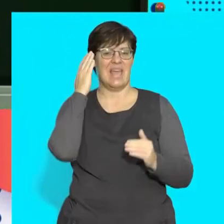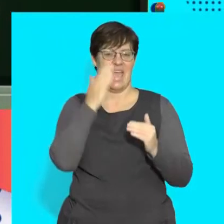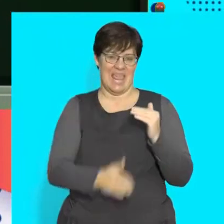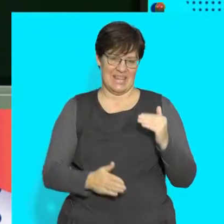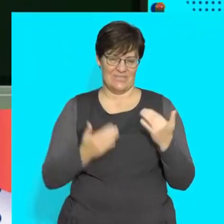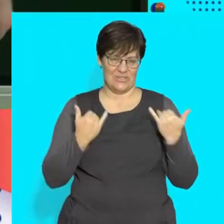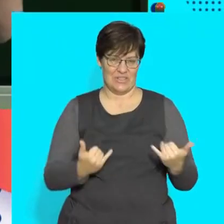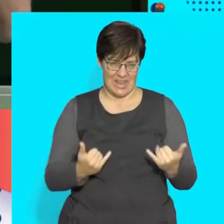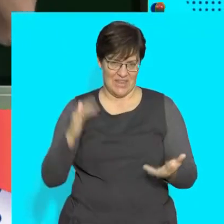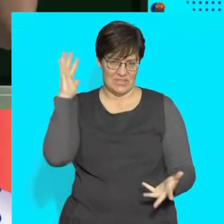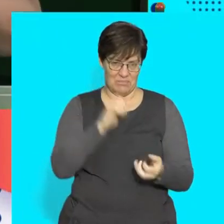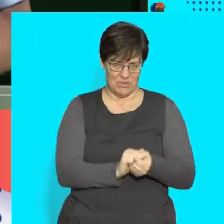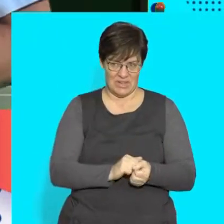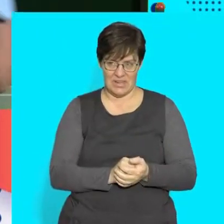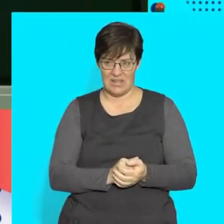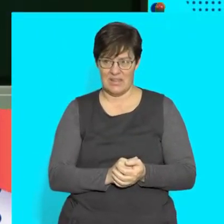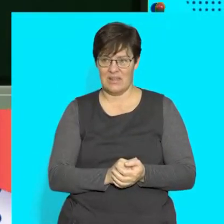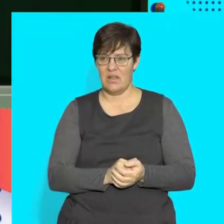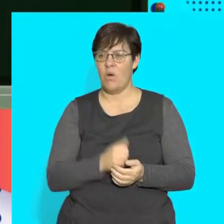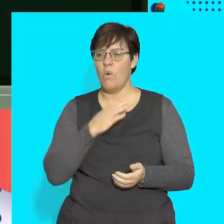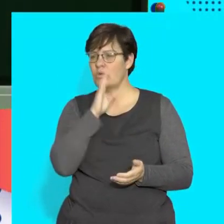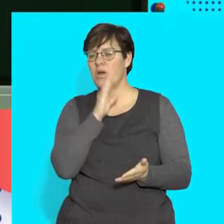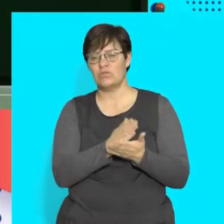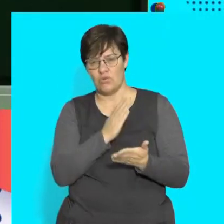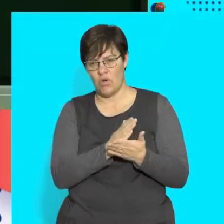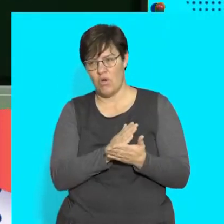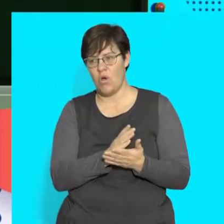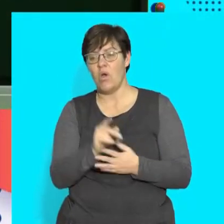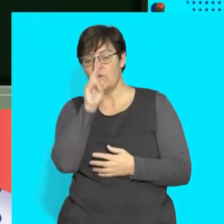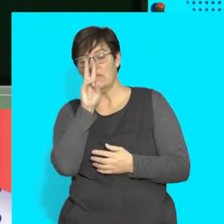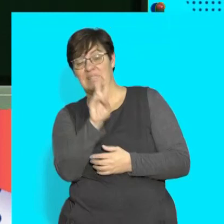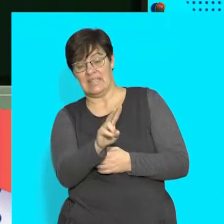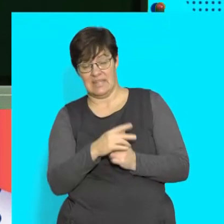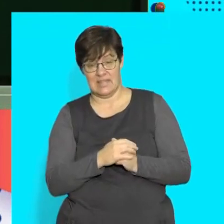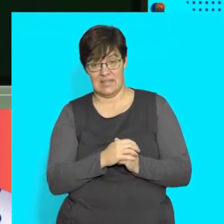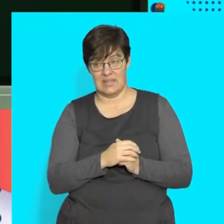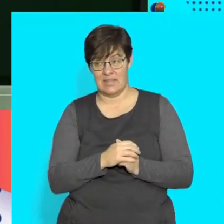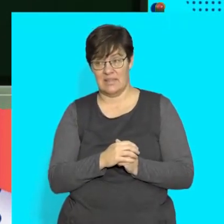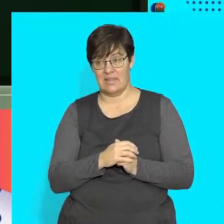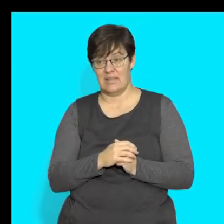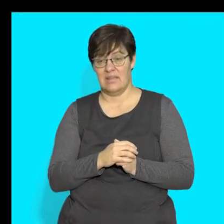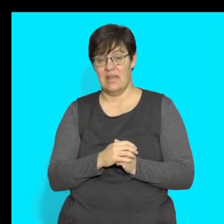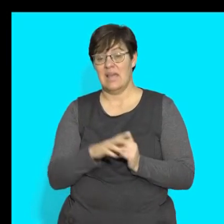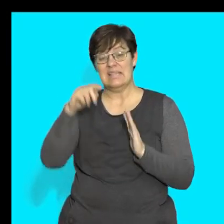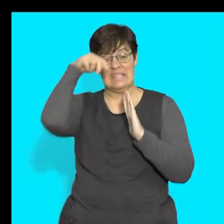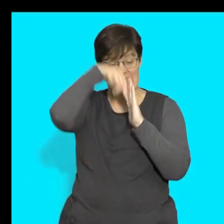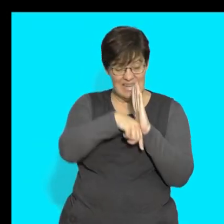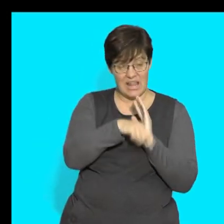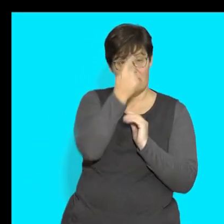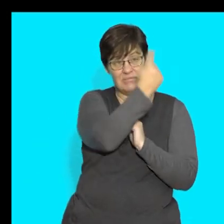that brings us to the end of our summary, and I just want to make sure that you recognize